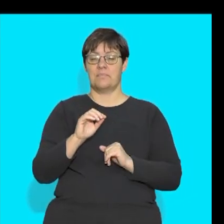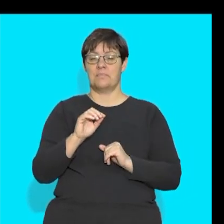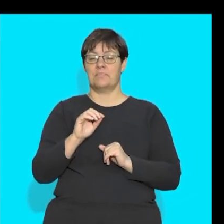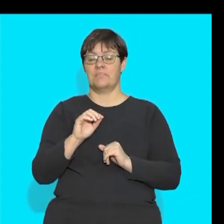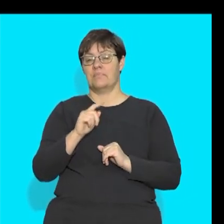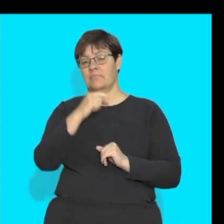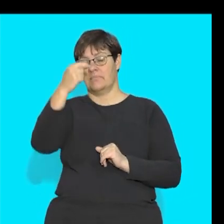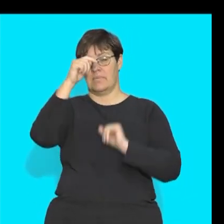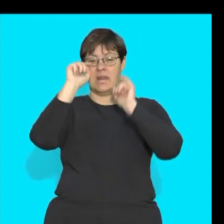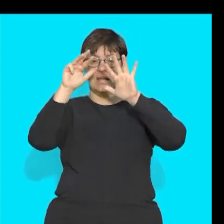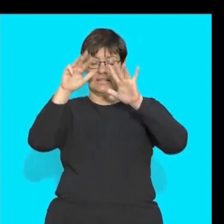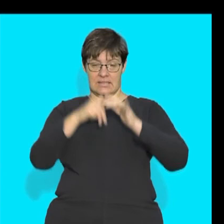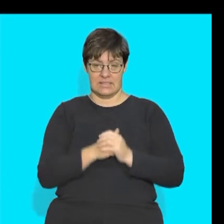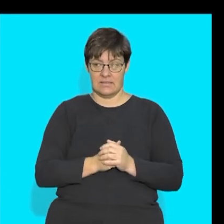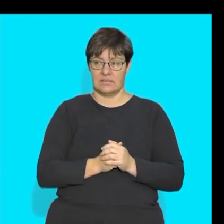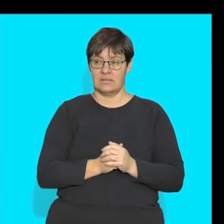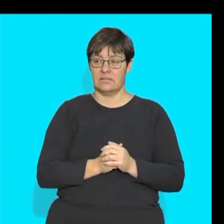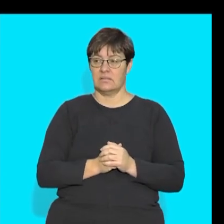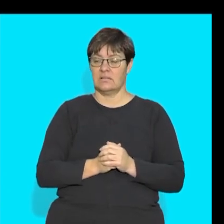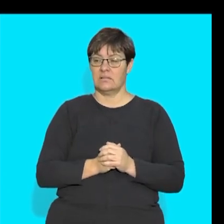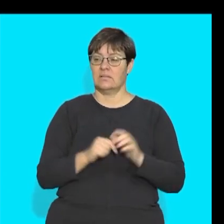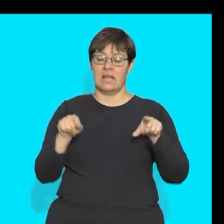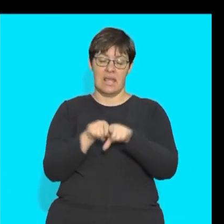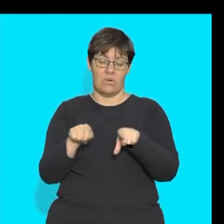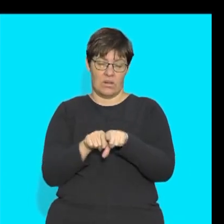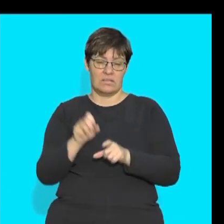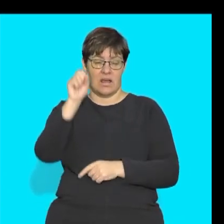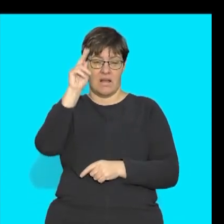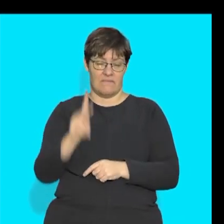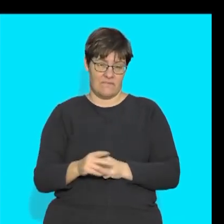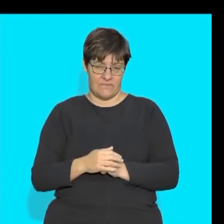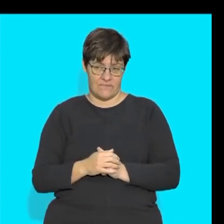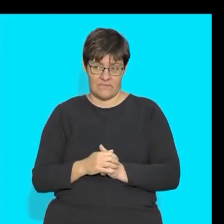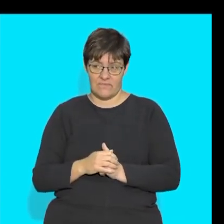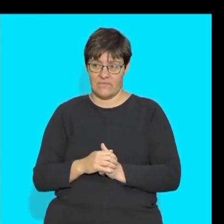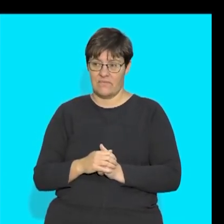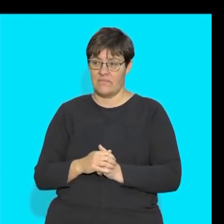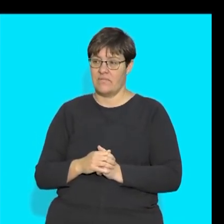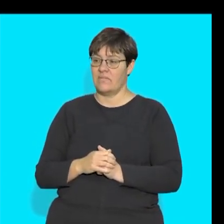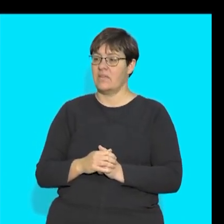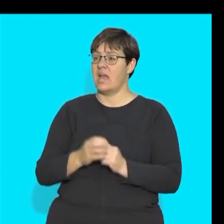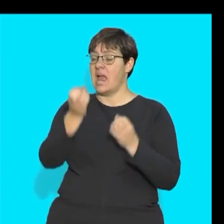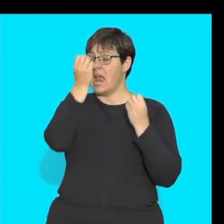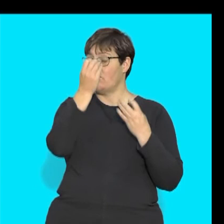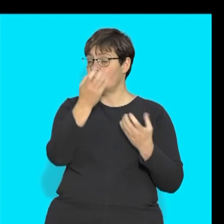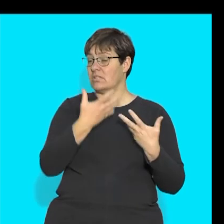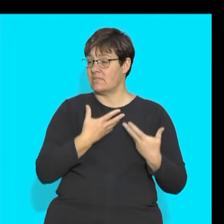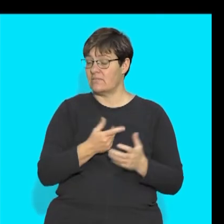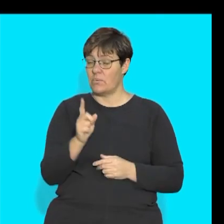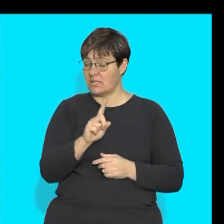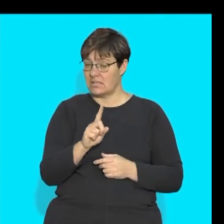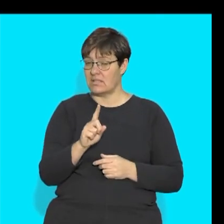times 10 to the minus 19. So that's a half. Now the mass of an electron given to you on your information